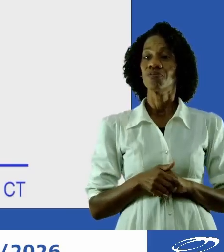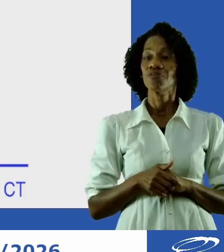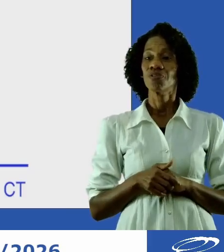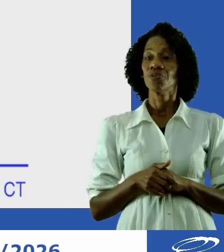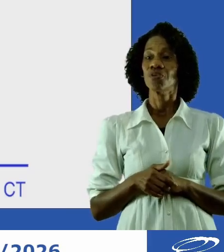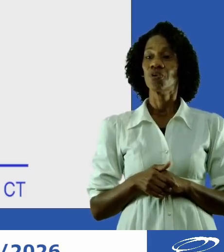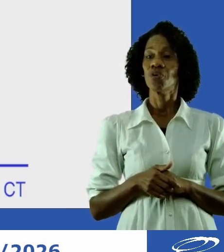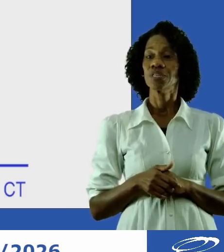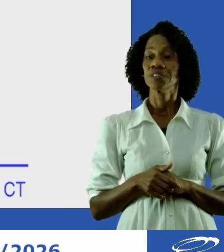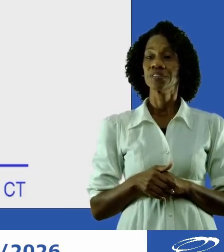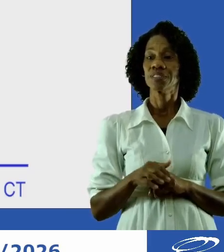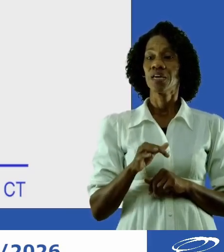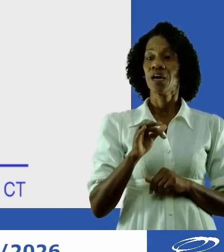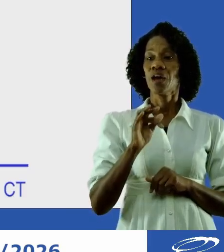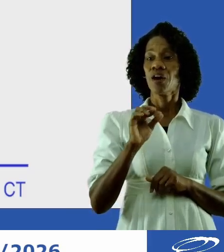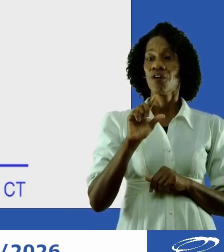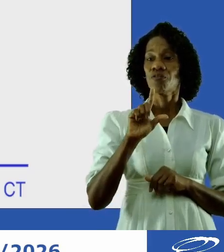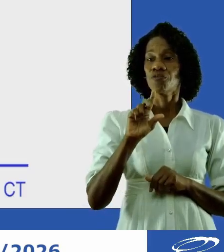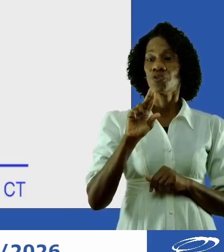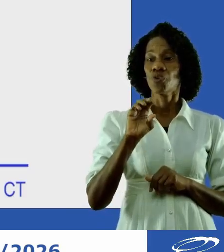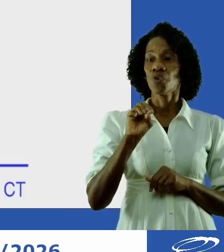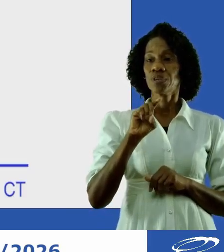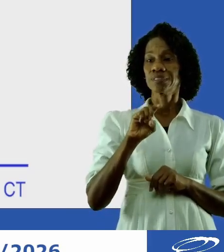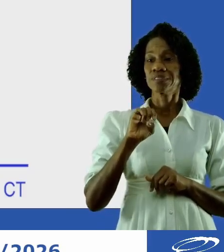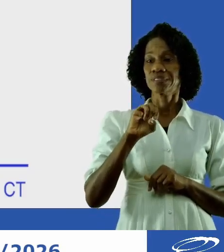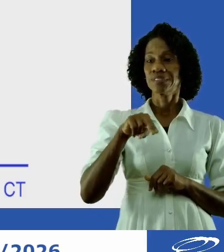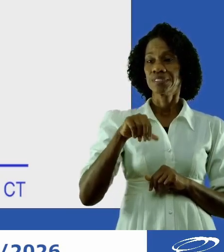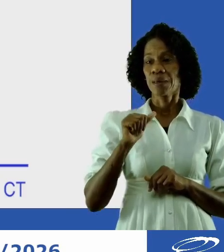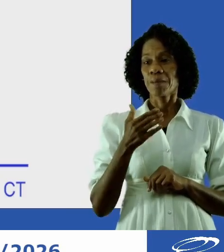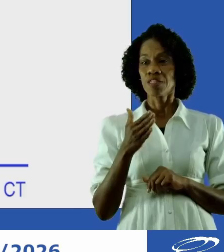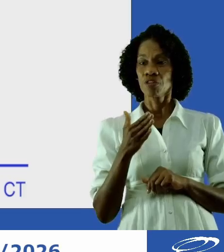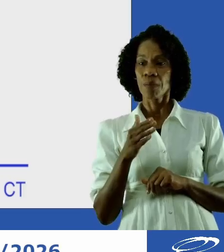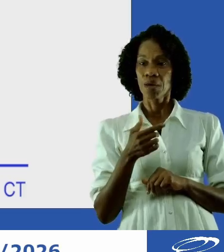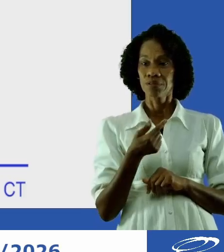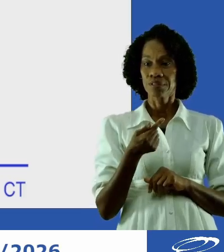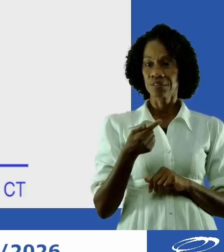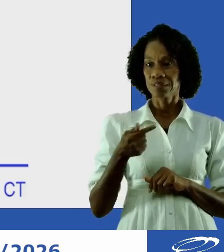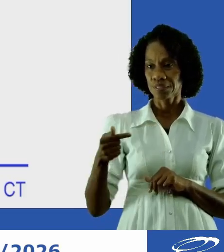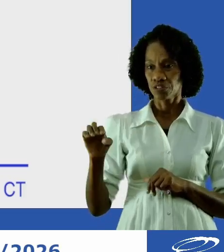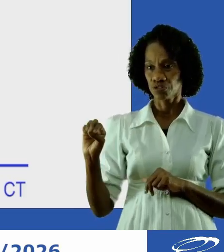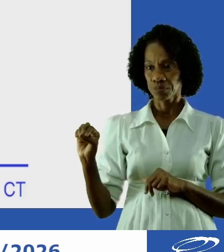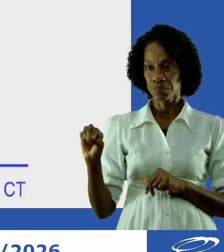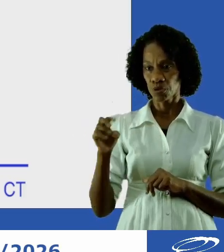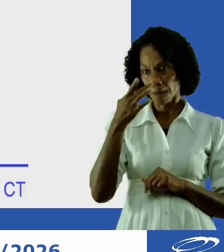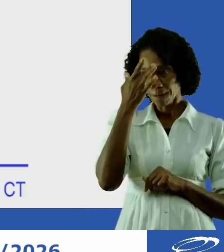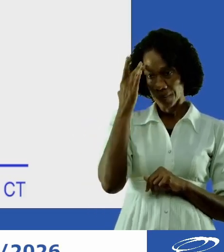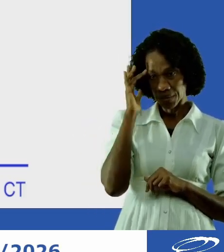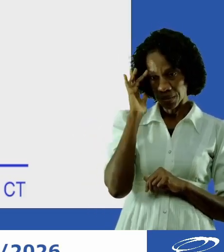according to the pivotal trial with more than 700 cases in comparison to vancomycin and aztreonam,